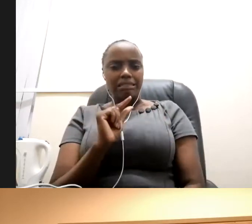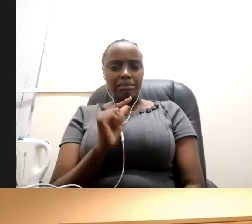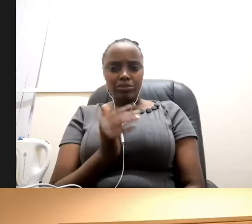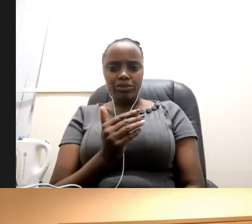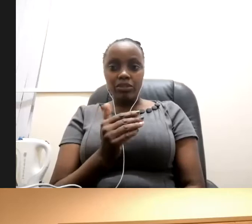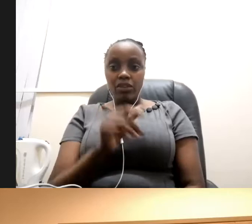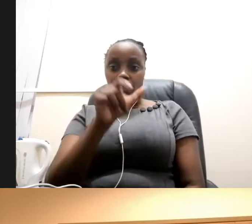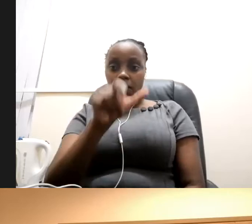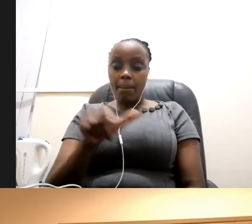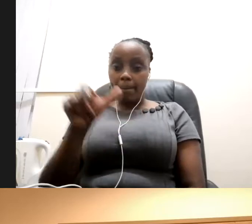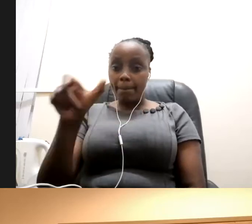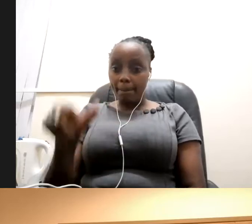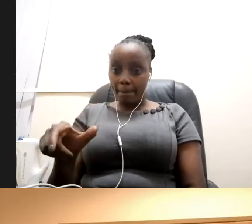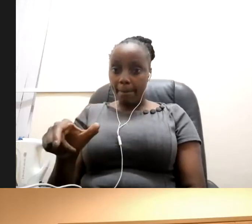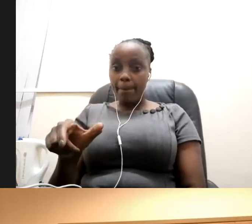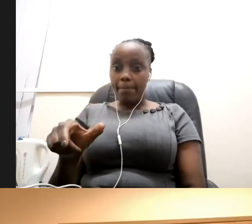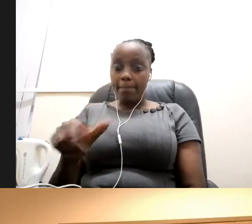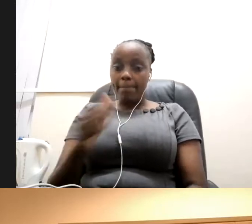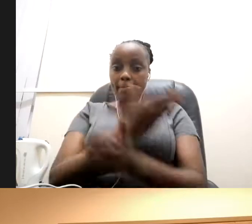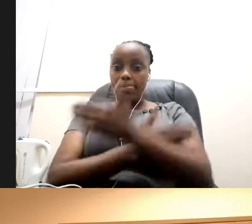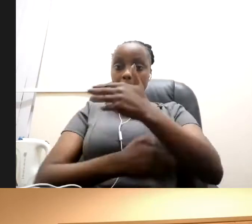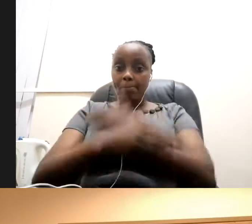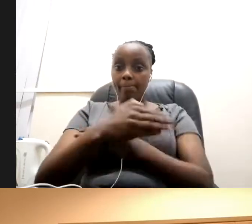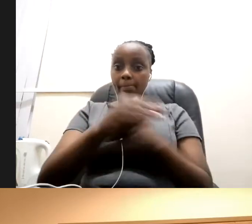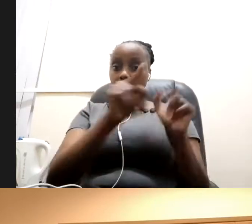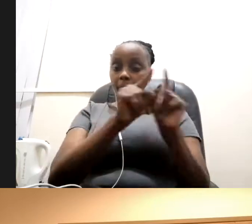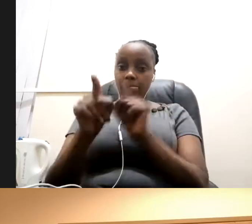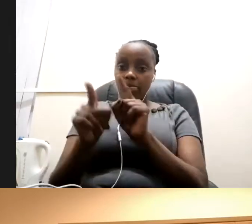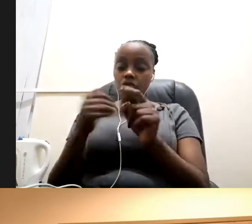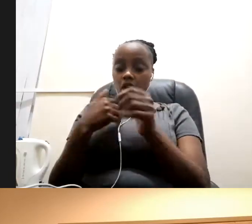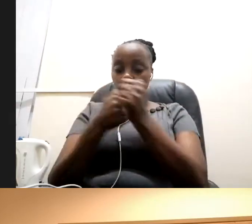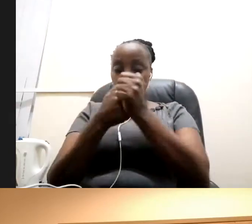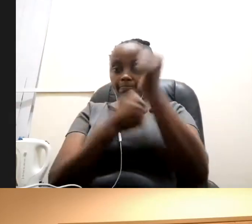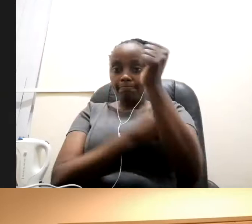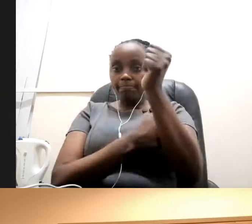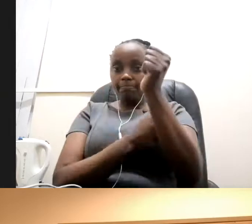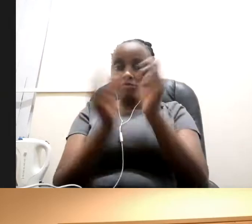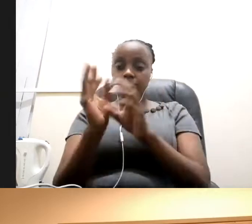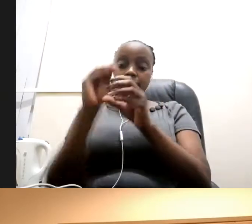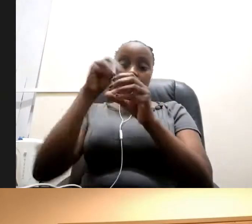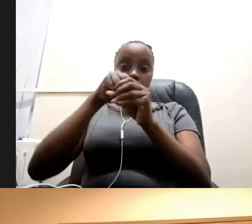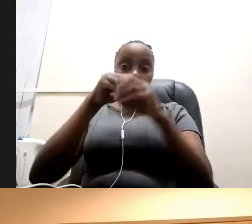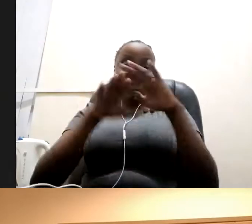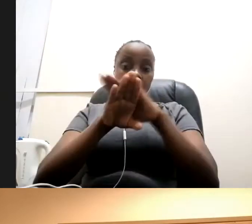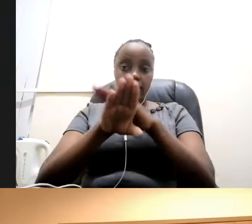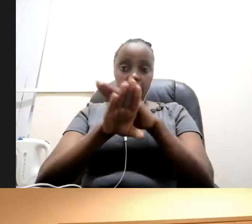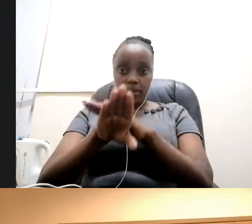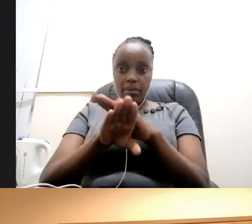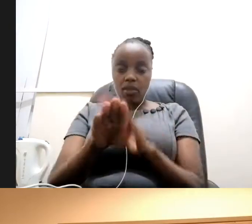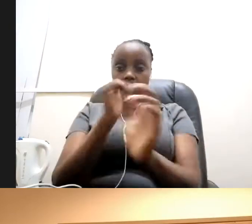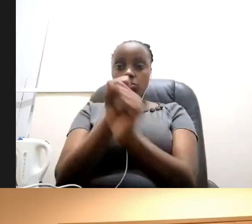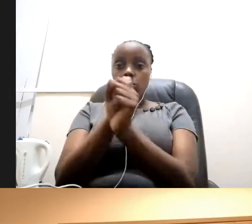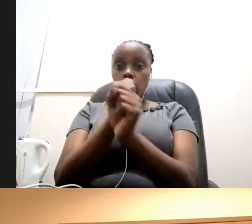the persons with disabilities and the need to put the pillar of inclusive accessibility in the work of